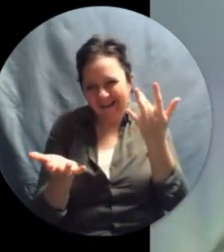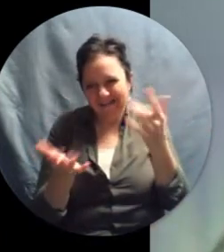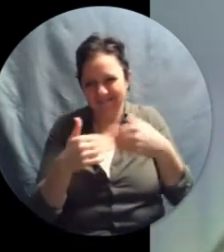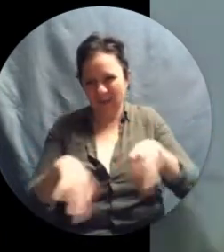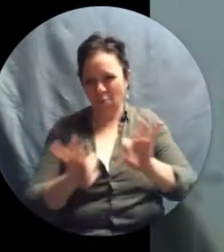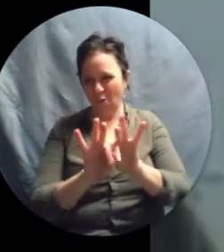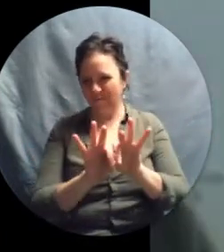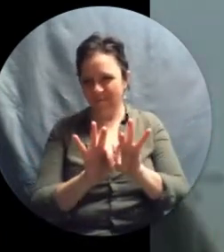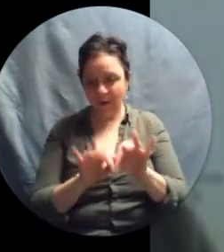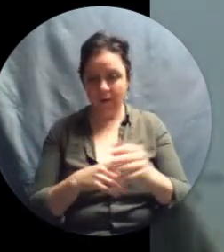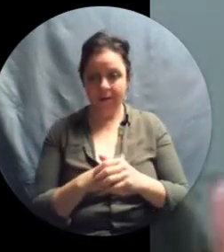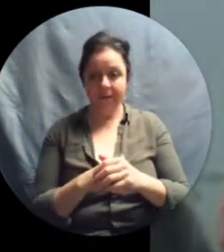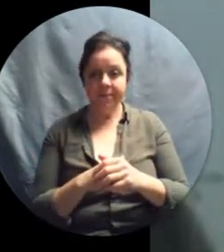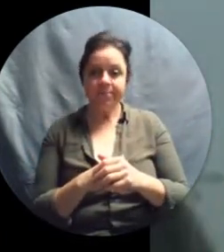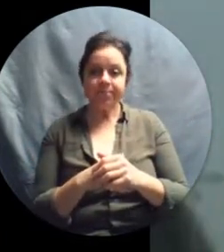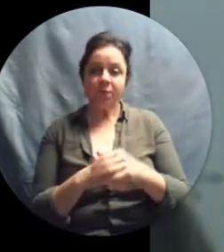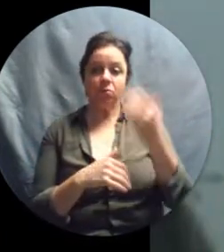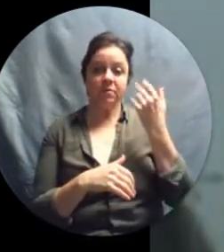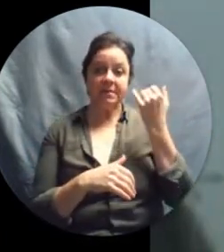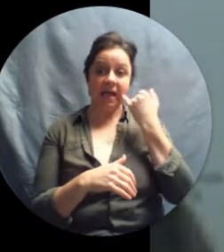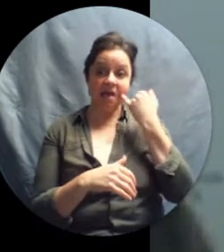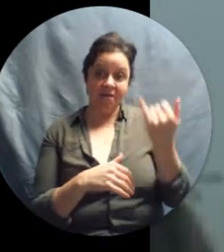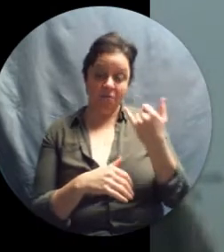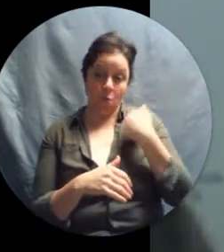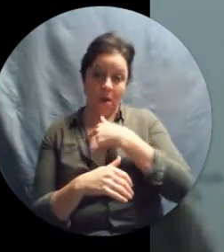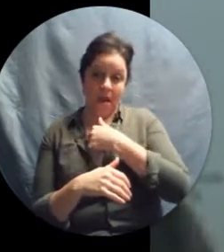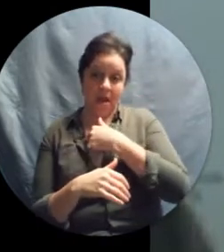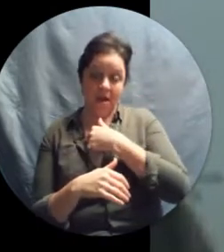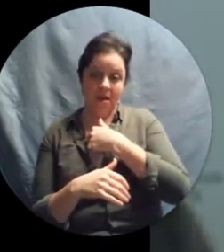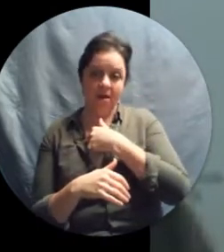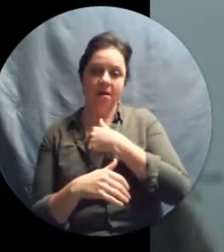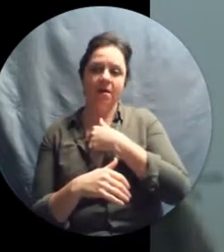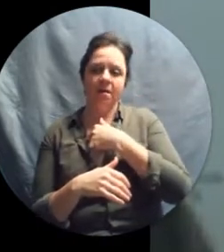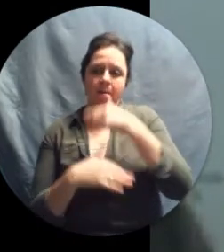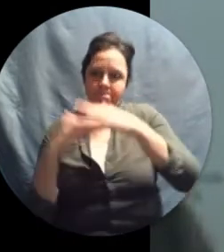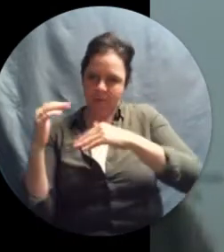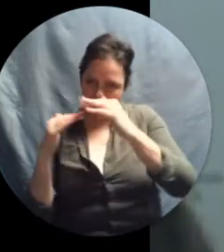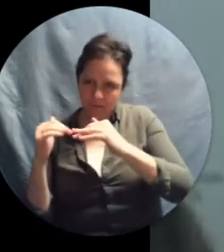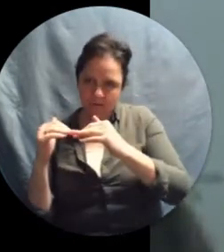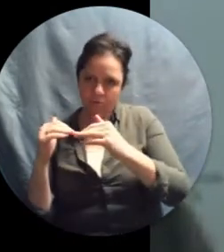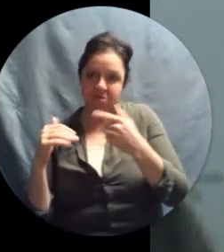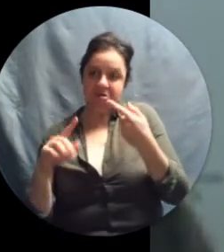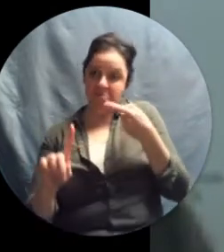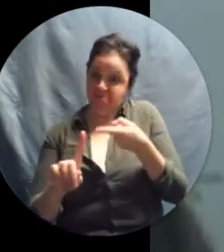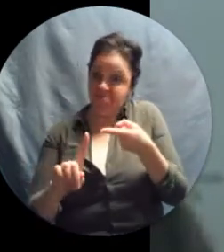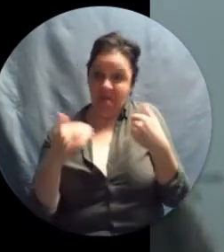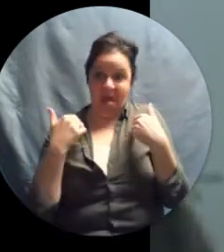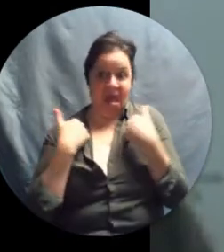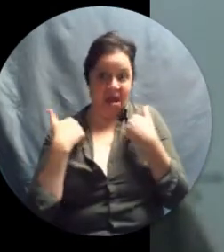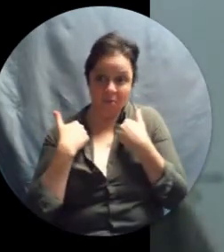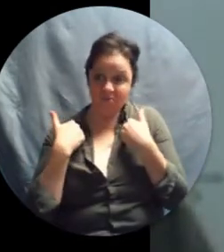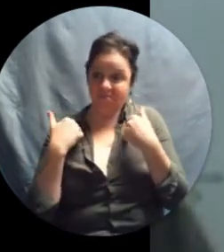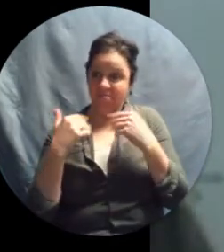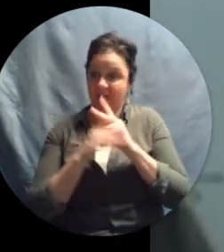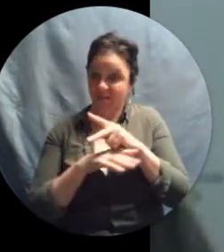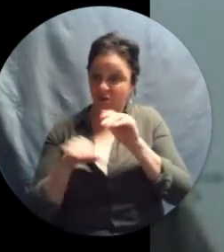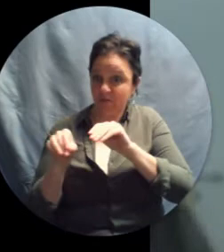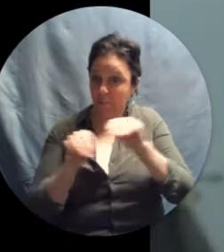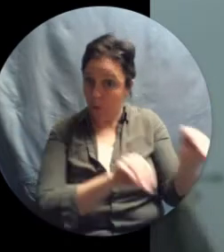they? Well, the problem becomes is when you have a habitat loss in any situation, whether it's rearranged or whether it's completely